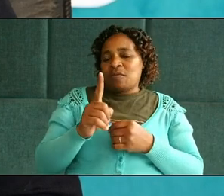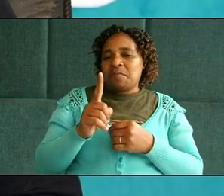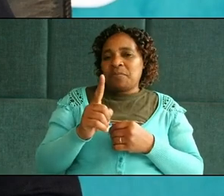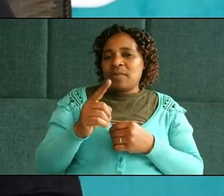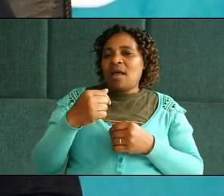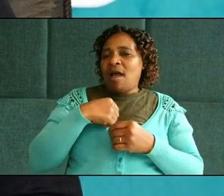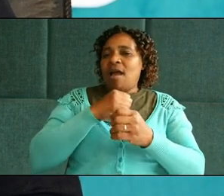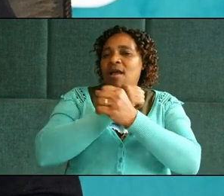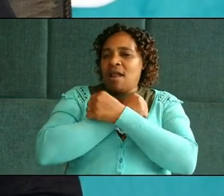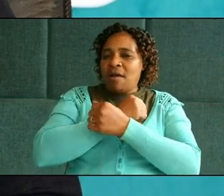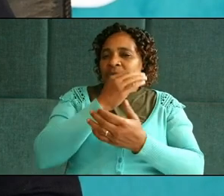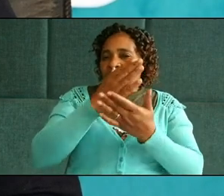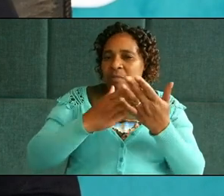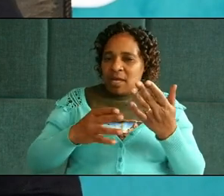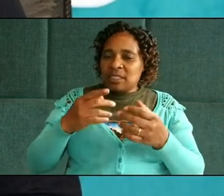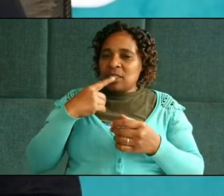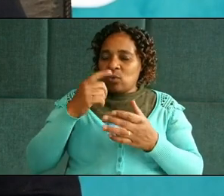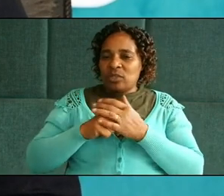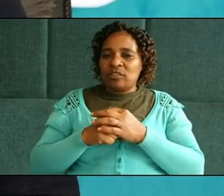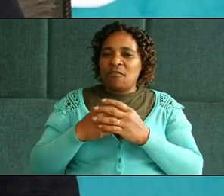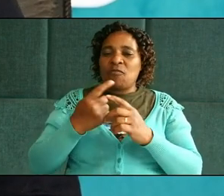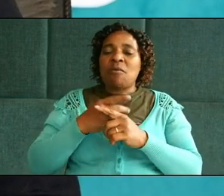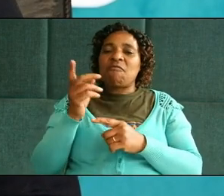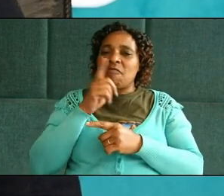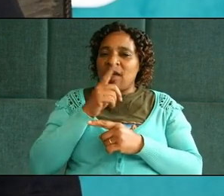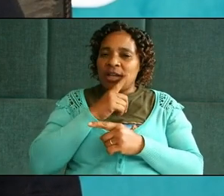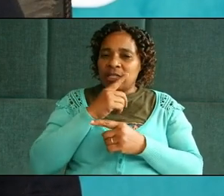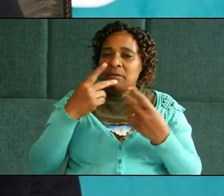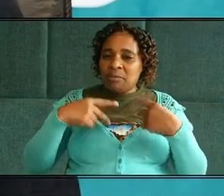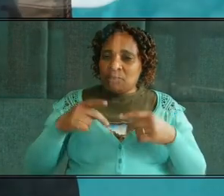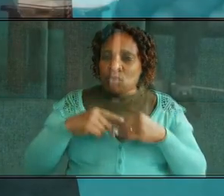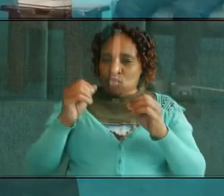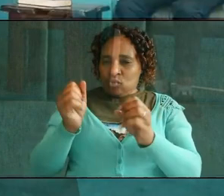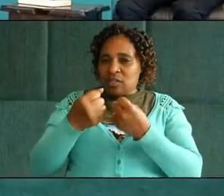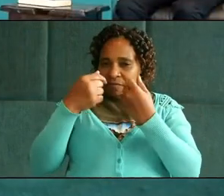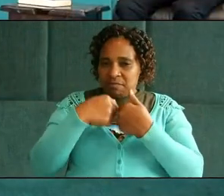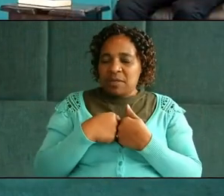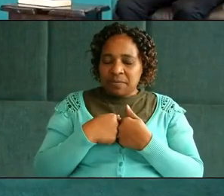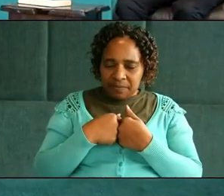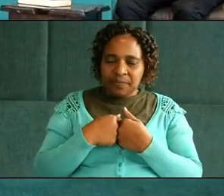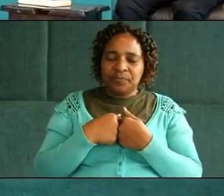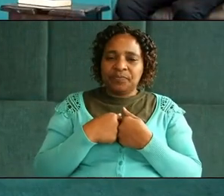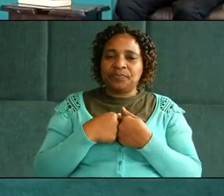I love the part that says, from violent people you save me.